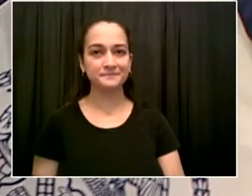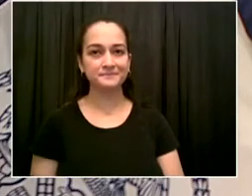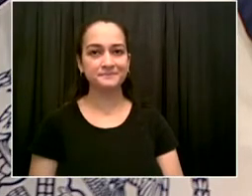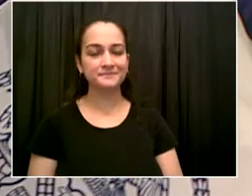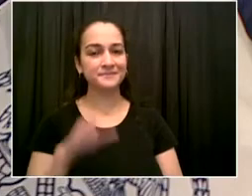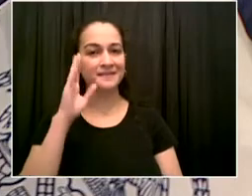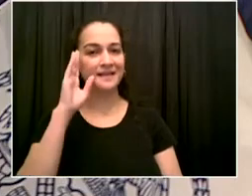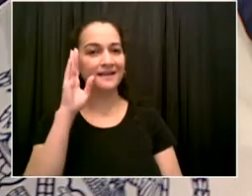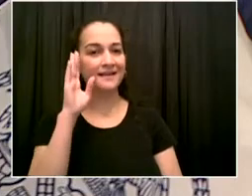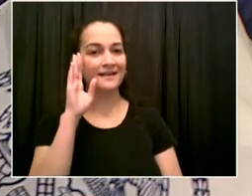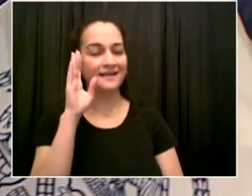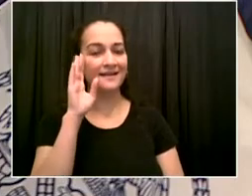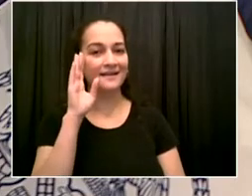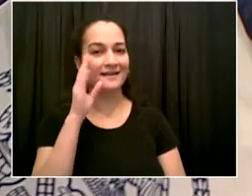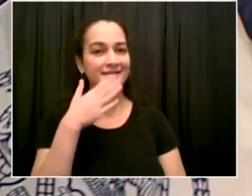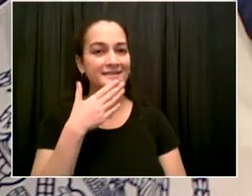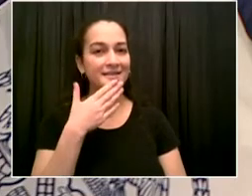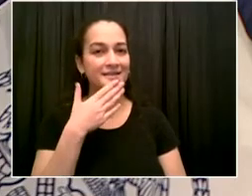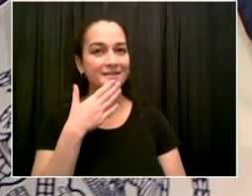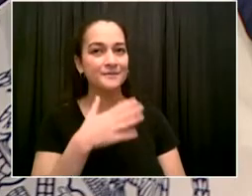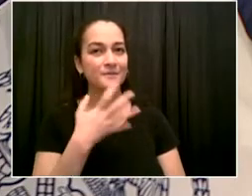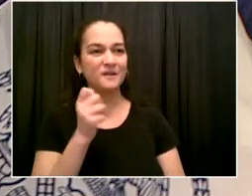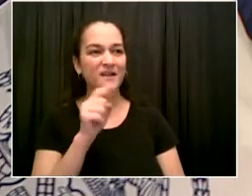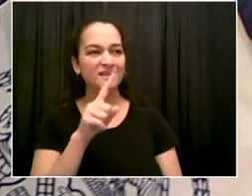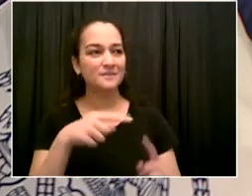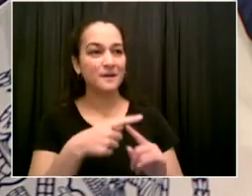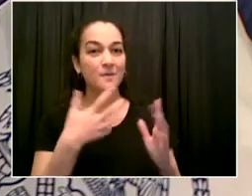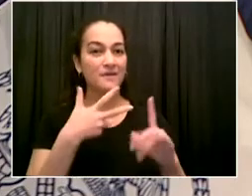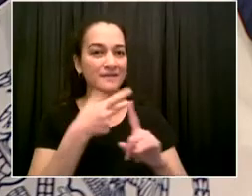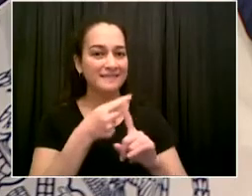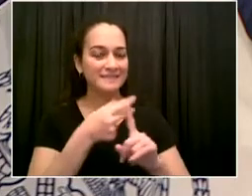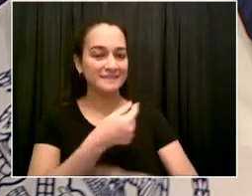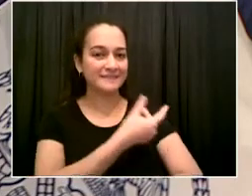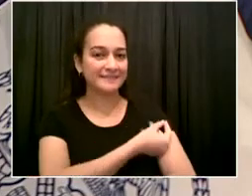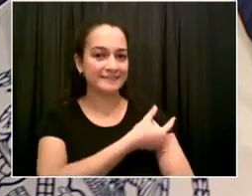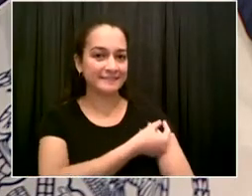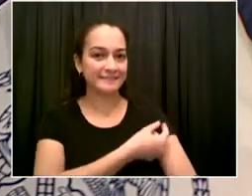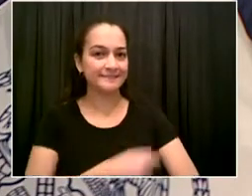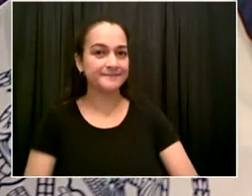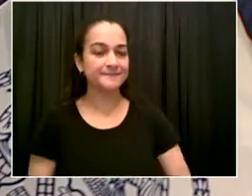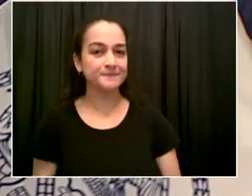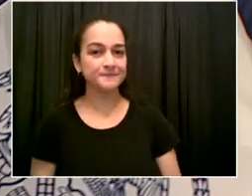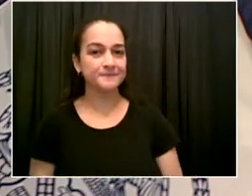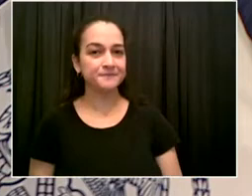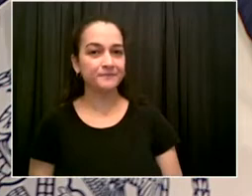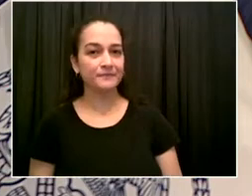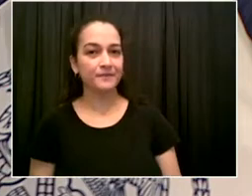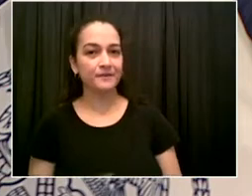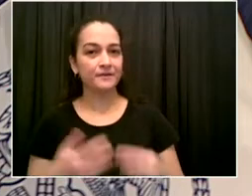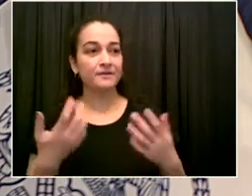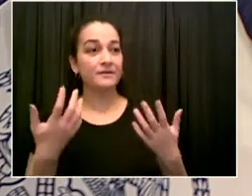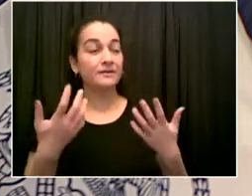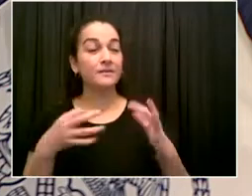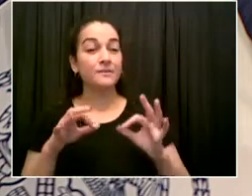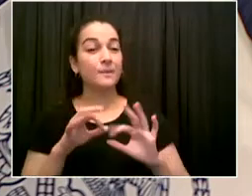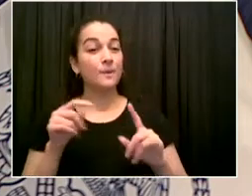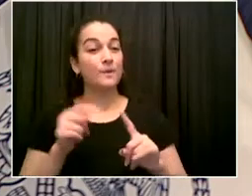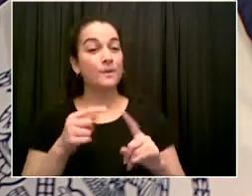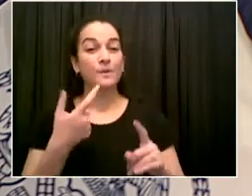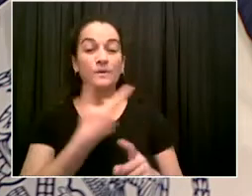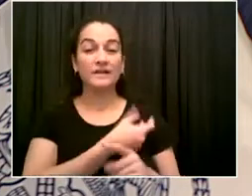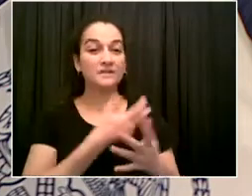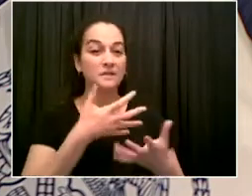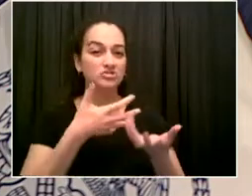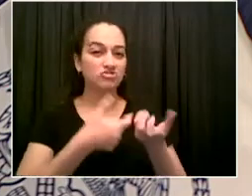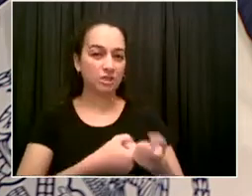to get vaccinated. But trust, as I think you know, is a two-way street. Bureaucracies, even well-intentioned ones, make mistakes. You may remember at the start of the pandemic